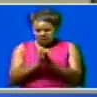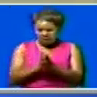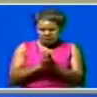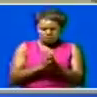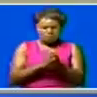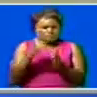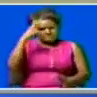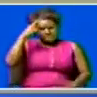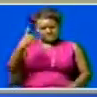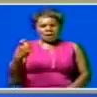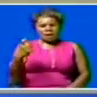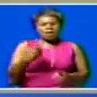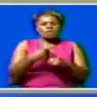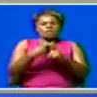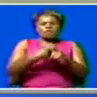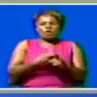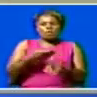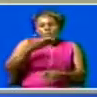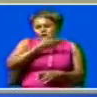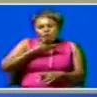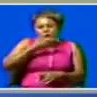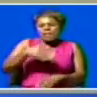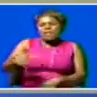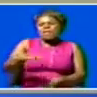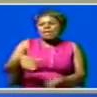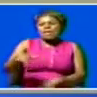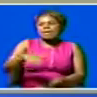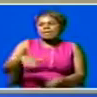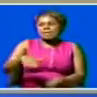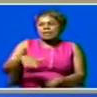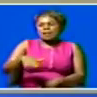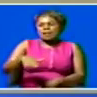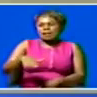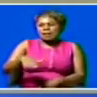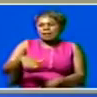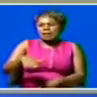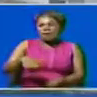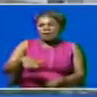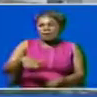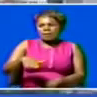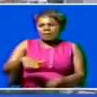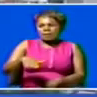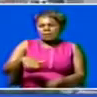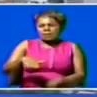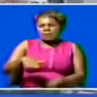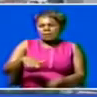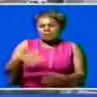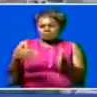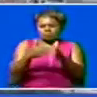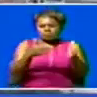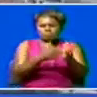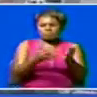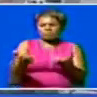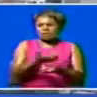and rebels, particularly in oilfield states of Paloch, Upper Nile, and Maiwot, have crippled the